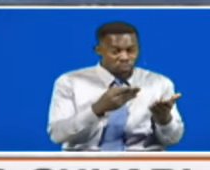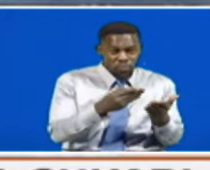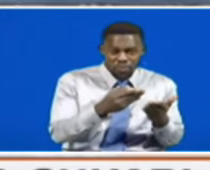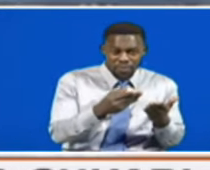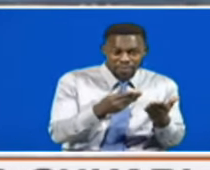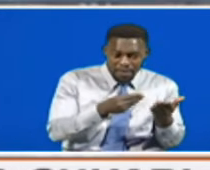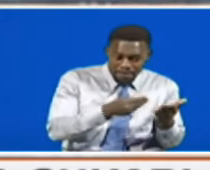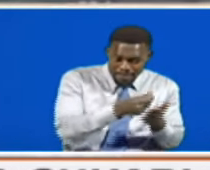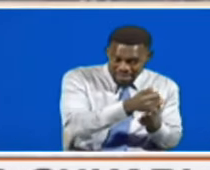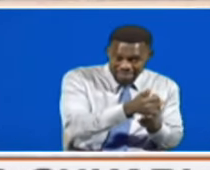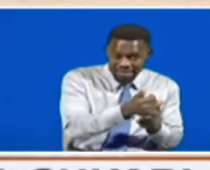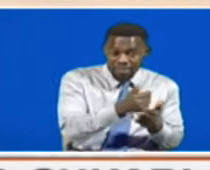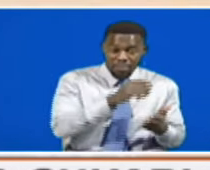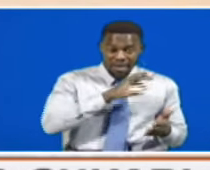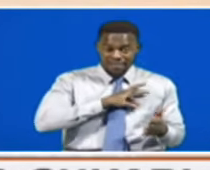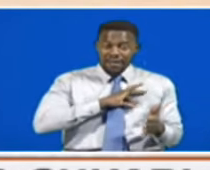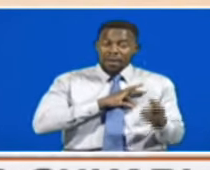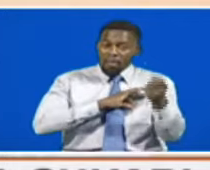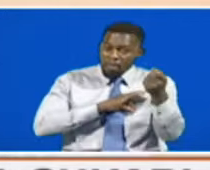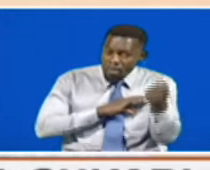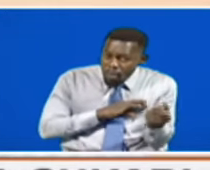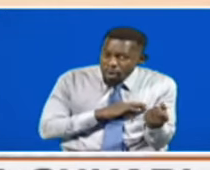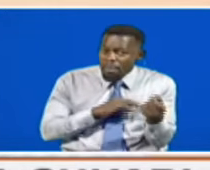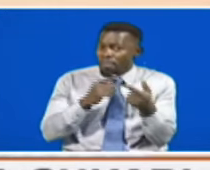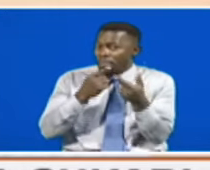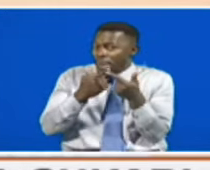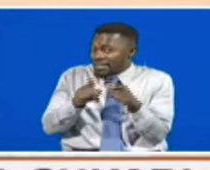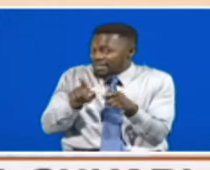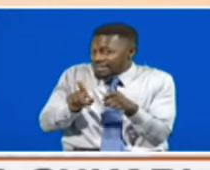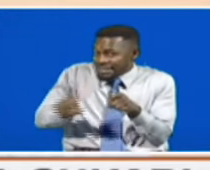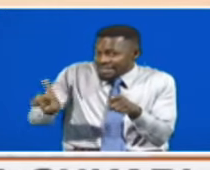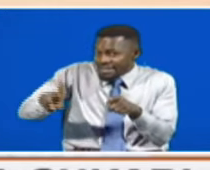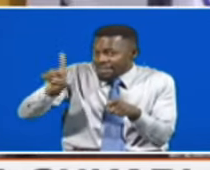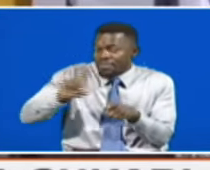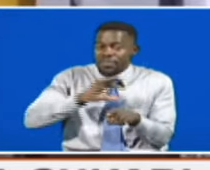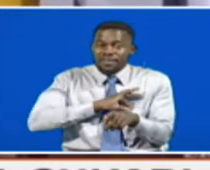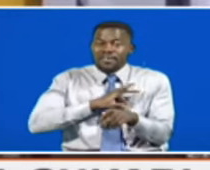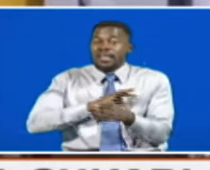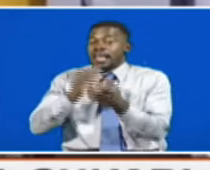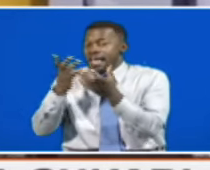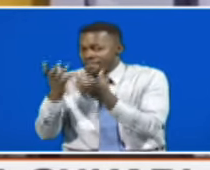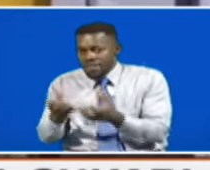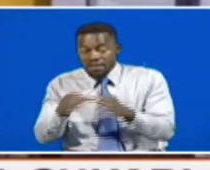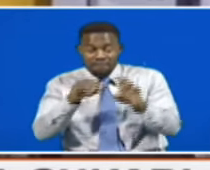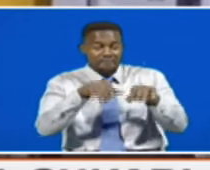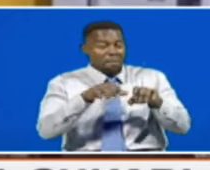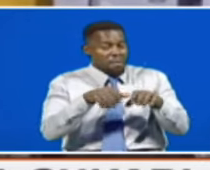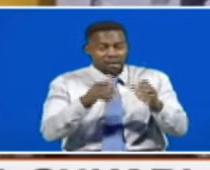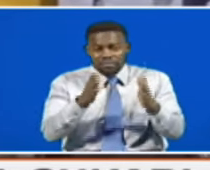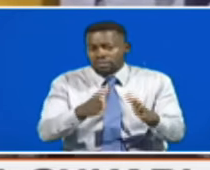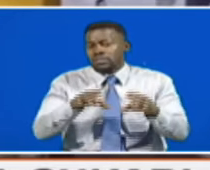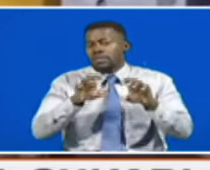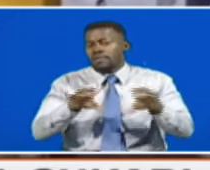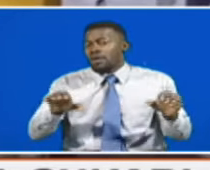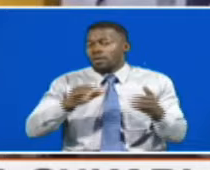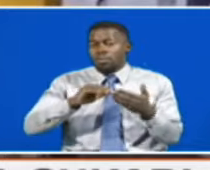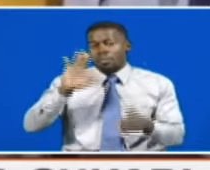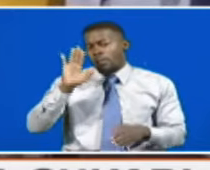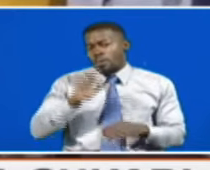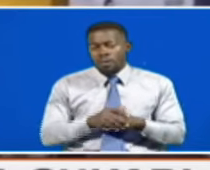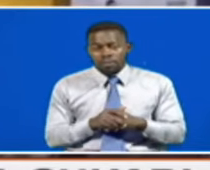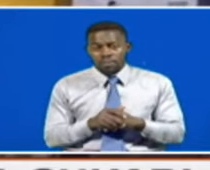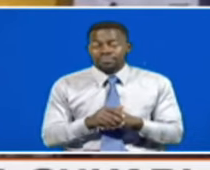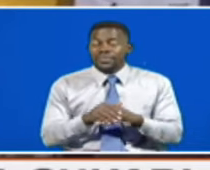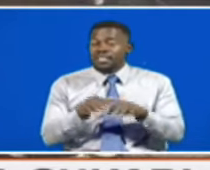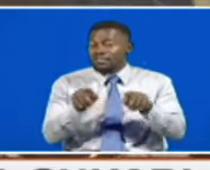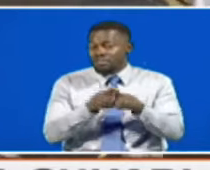to crush less than their capacity are passed to the producer, the innocent farmer. Na mipango ya kuongeza muda wa kuagizwa sukari